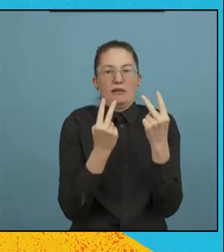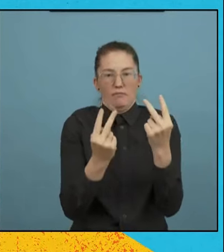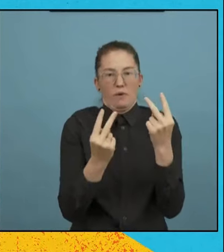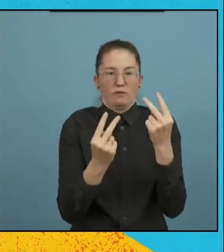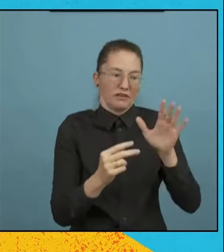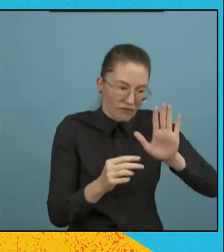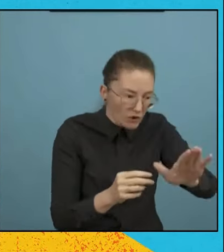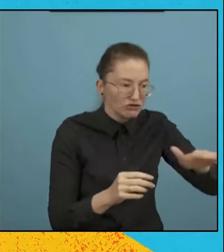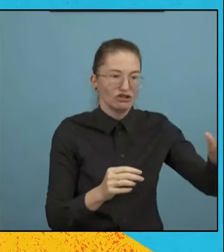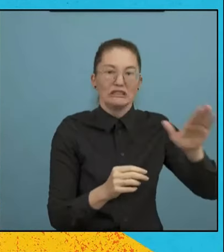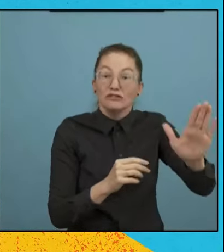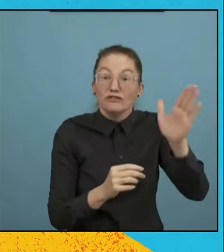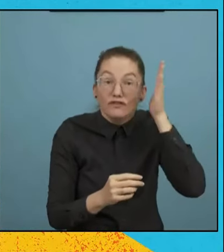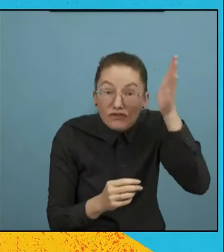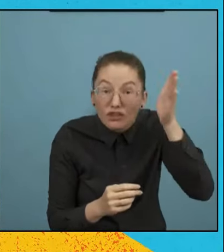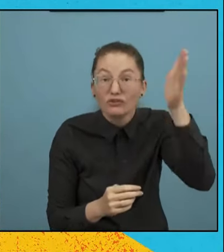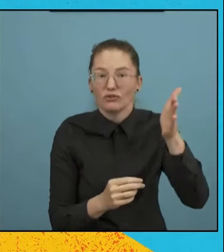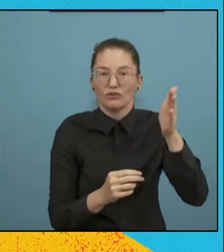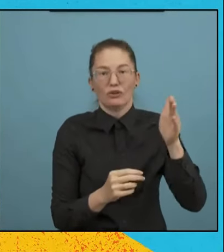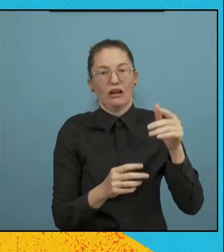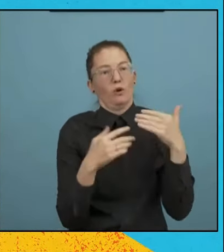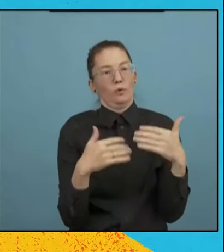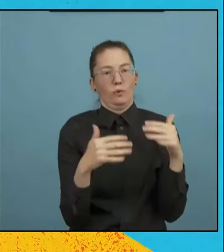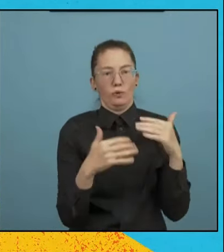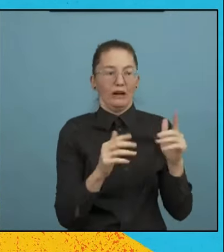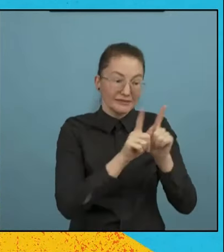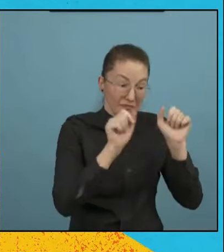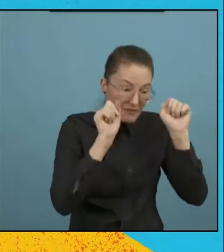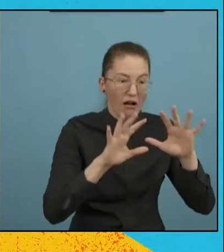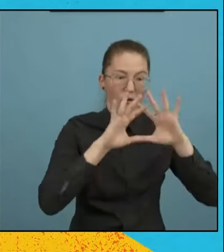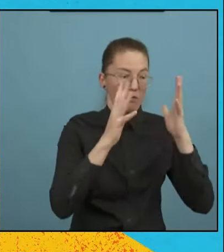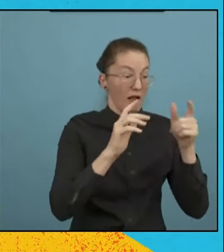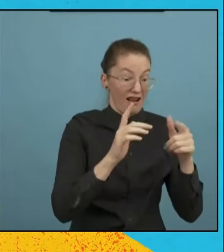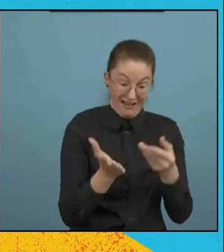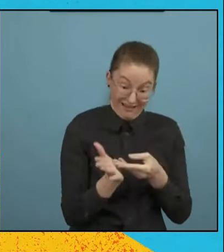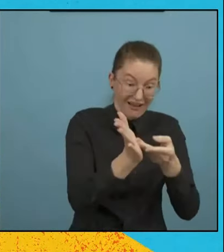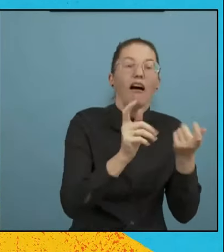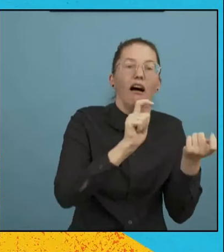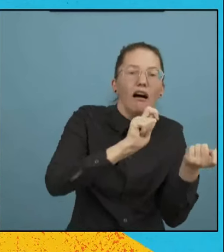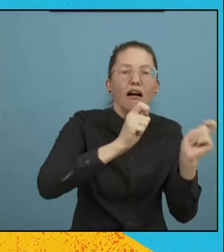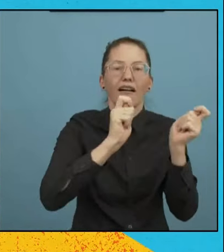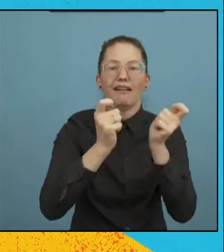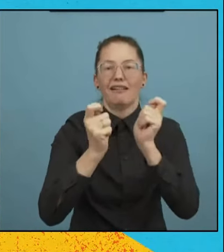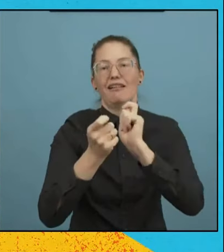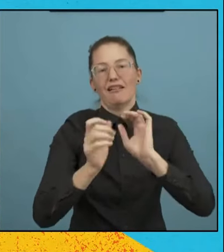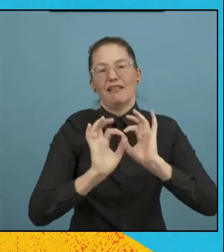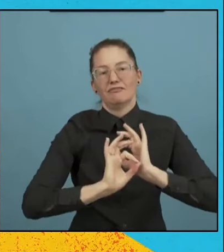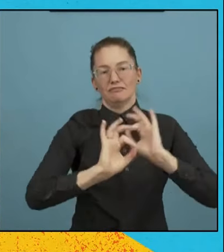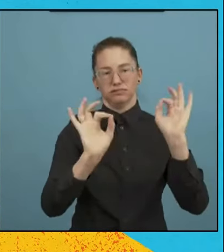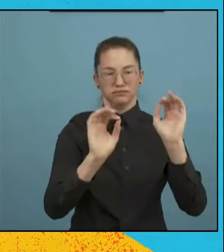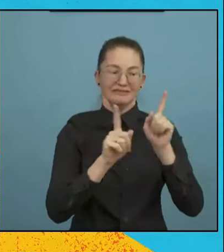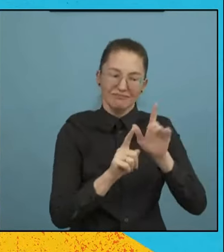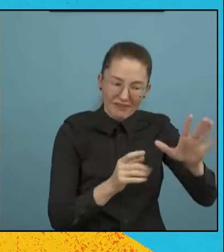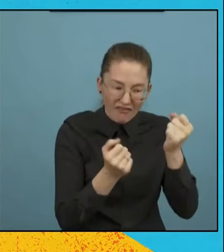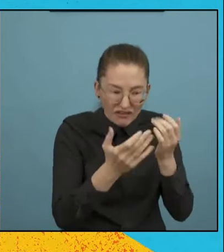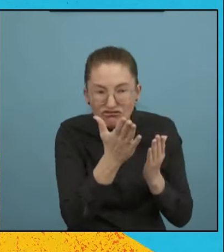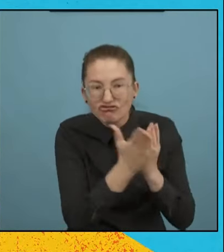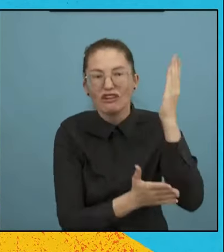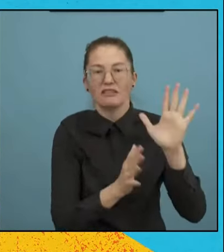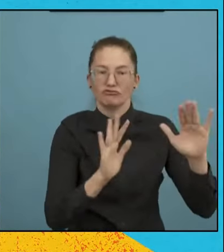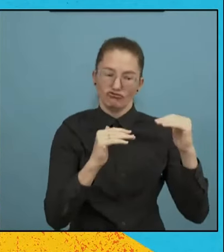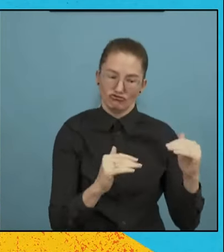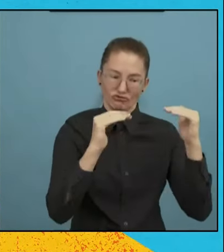to sustainable development, which continues well beyond 2030. Many of the children committed to delivering the 2030